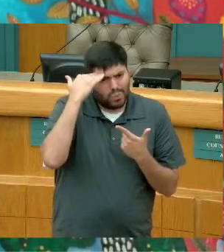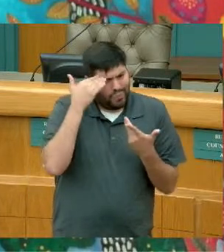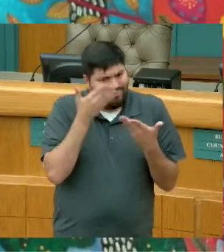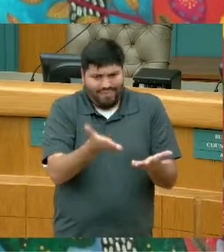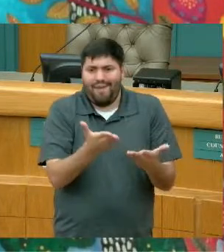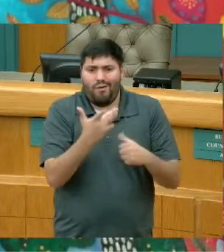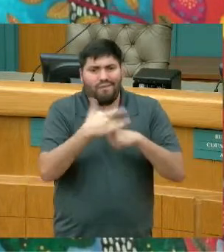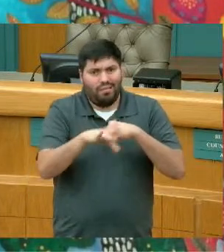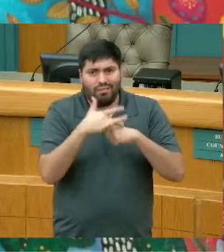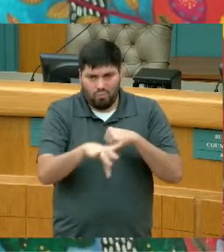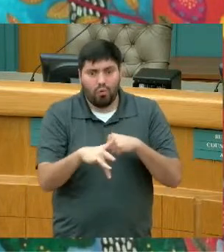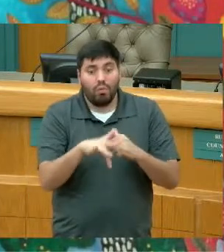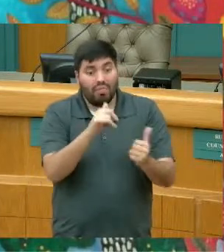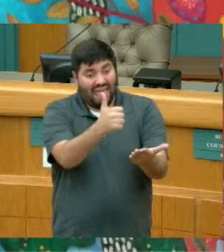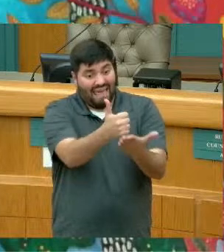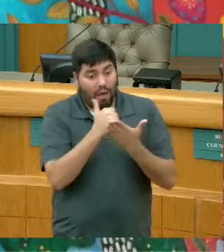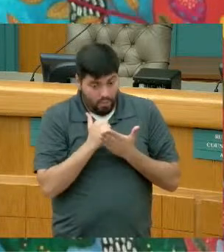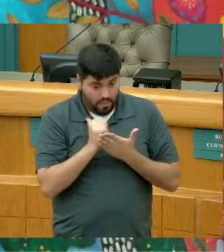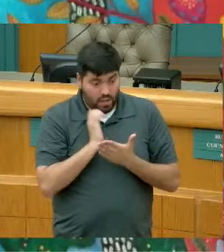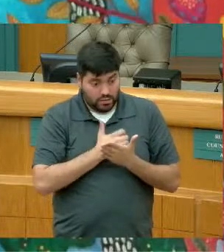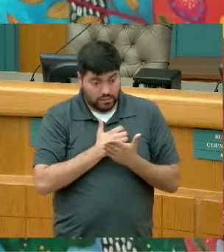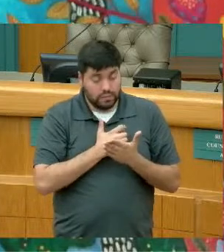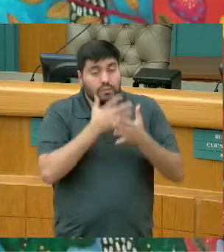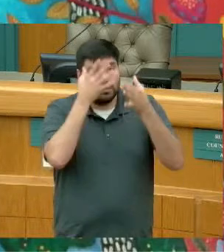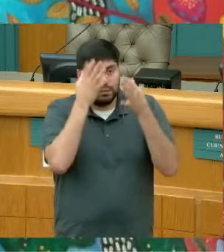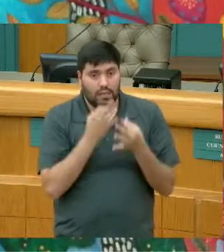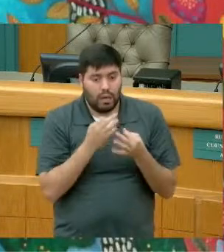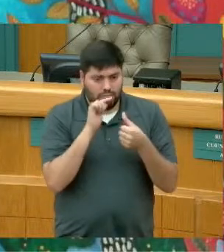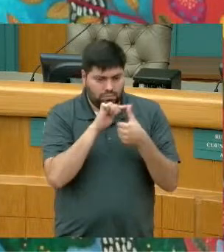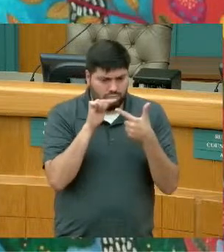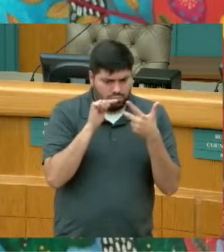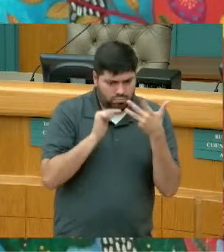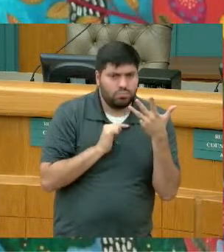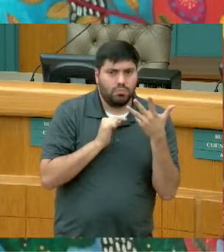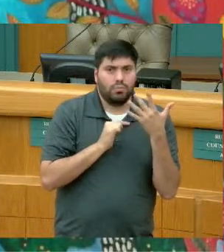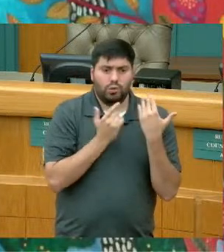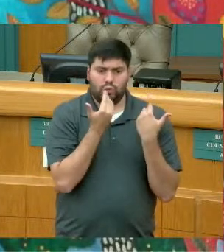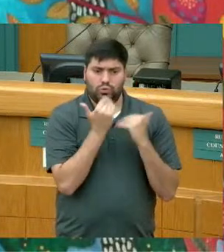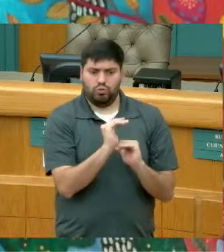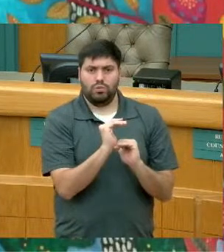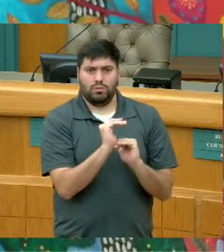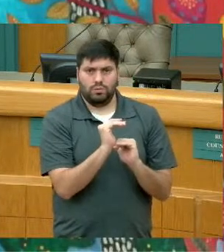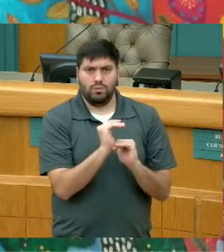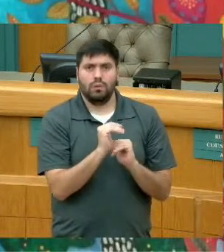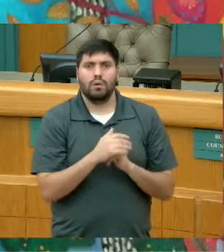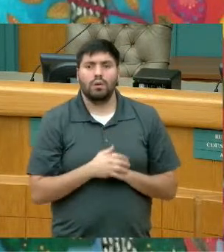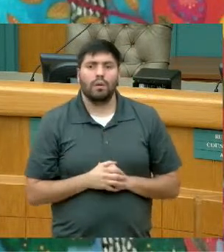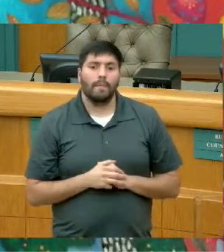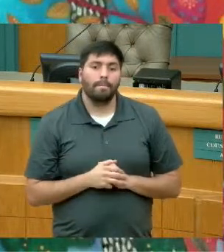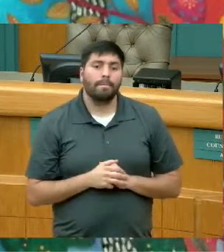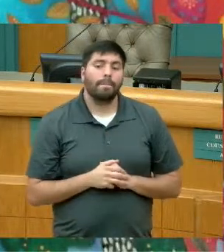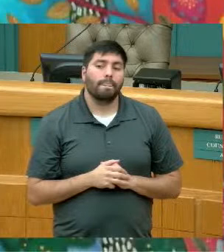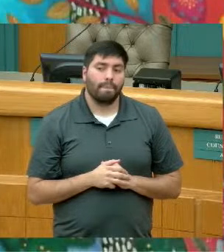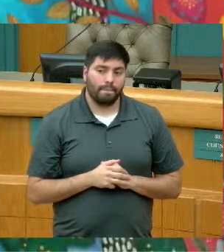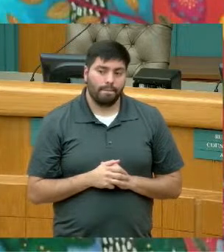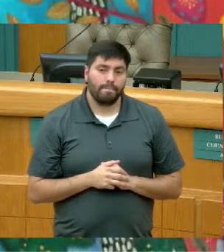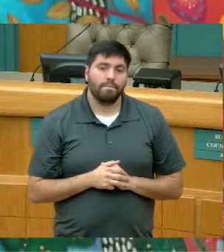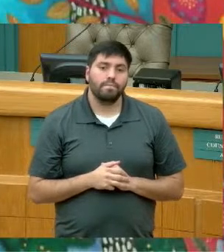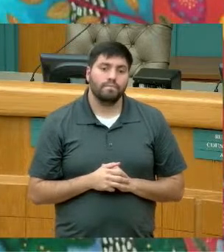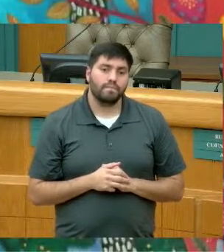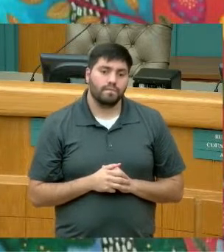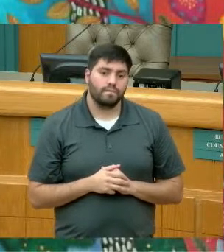knowledge that helps us make this decision to restrict in really the